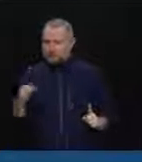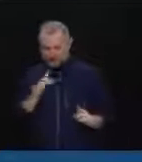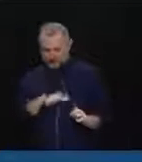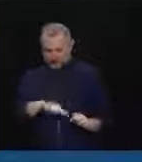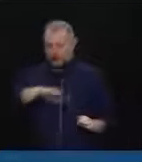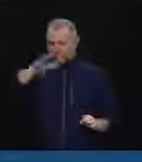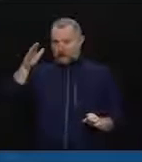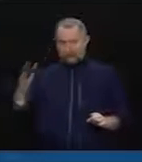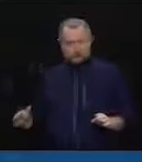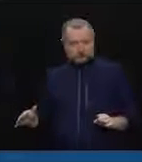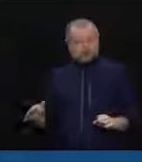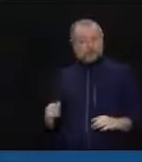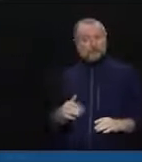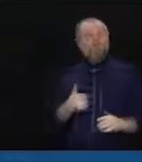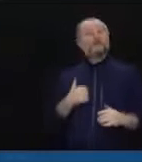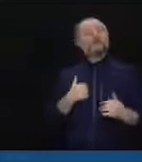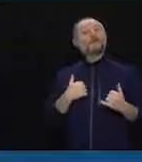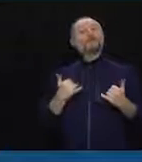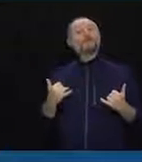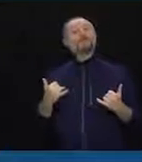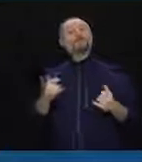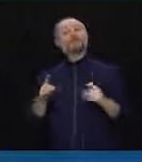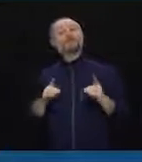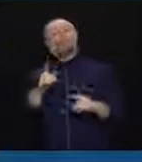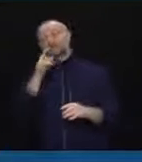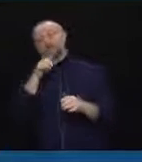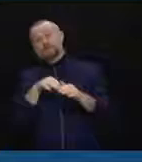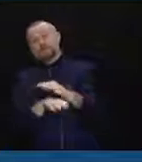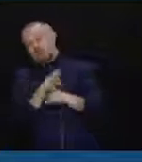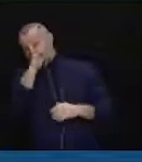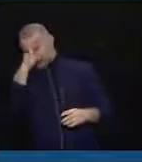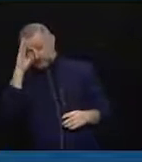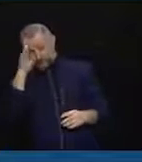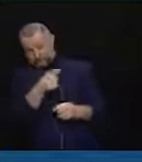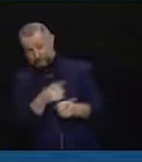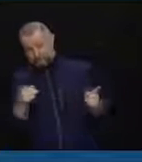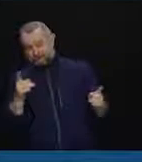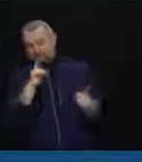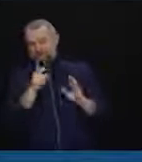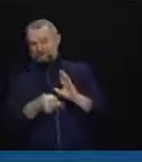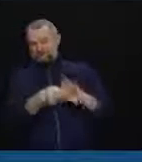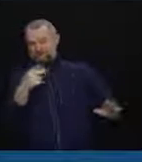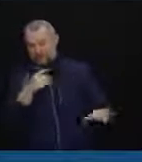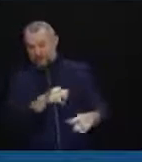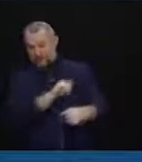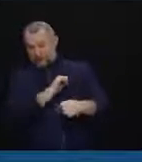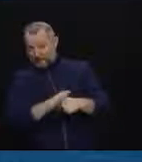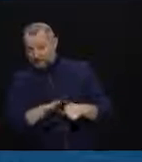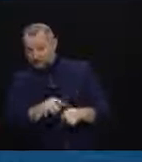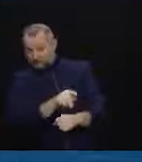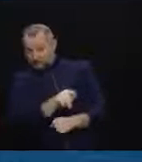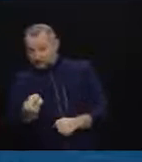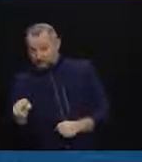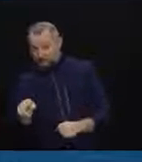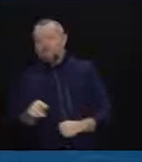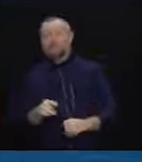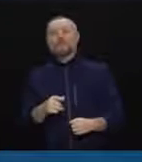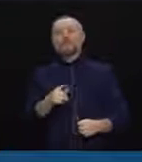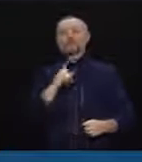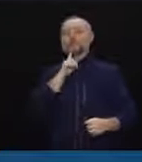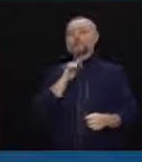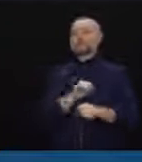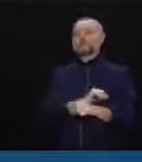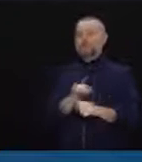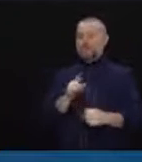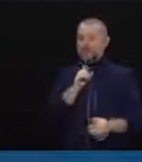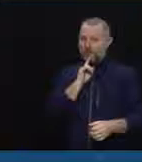of the people admitted for COVID, listed as COVID, are in for another reason. That also goes to the severity